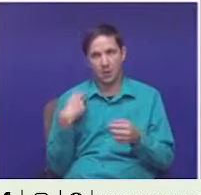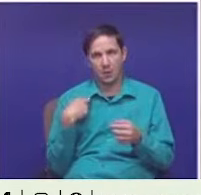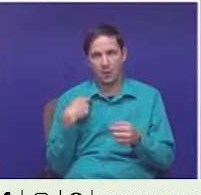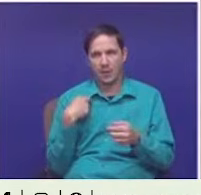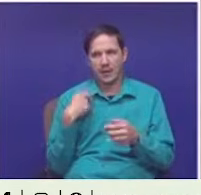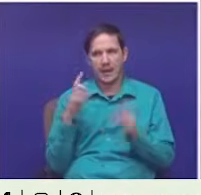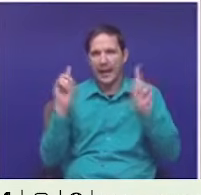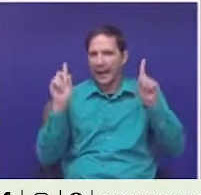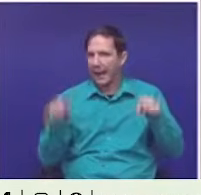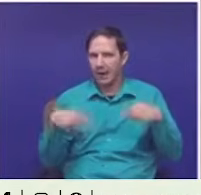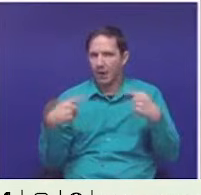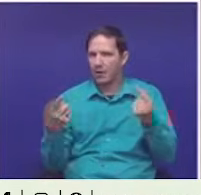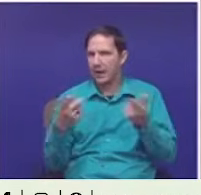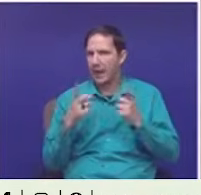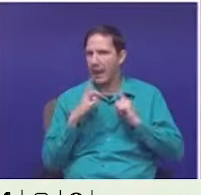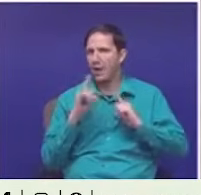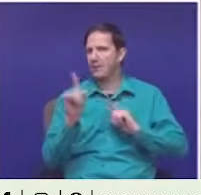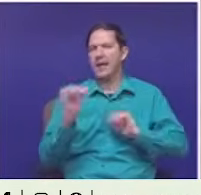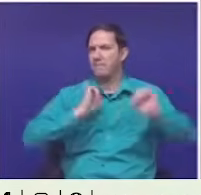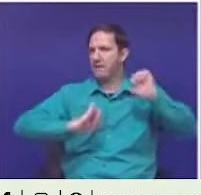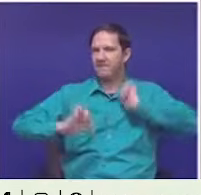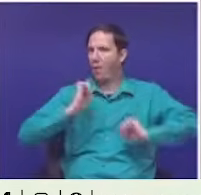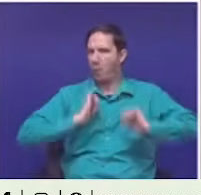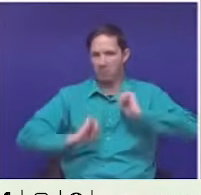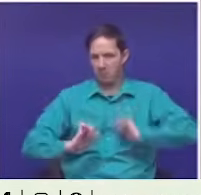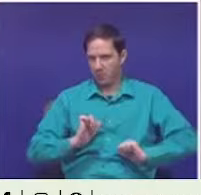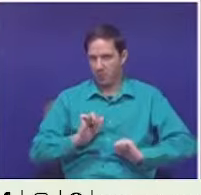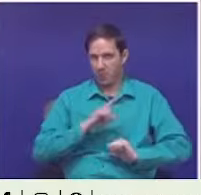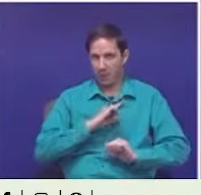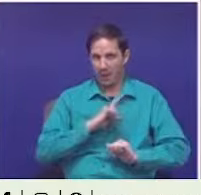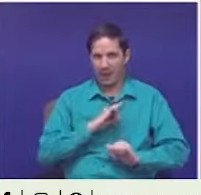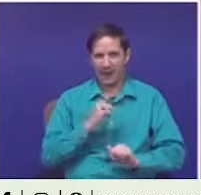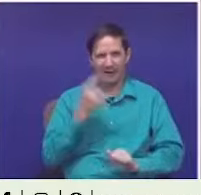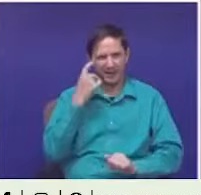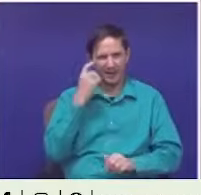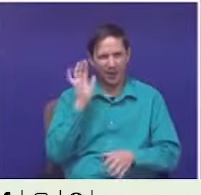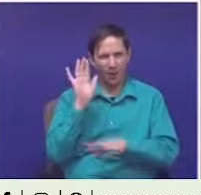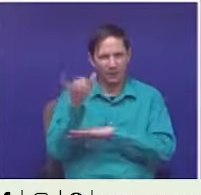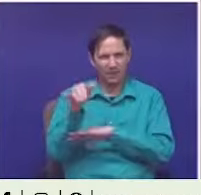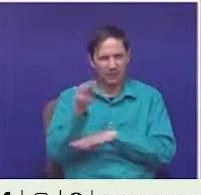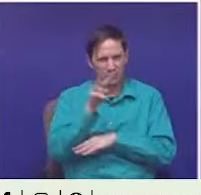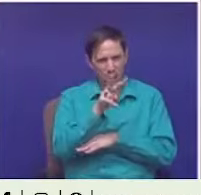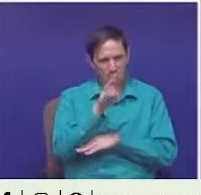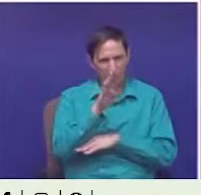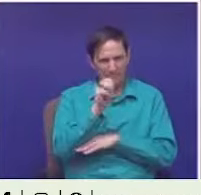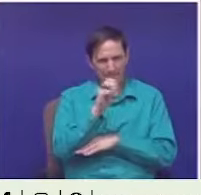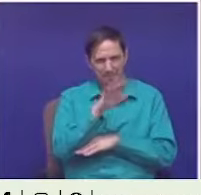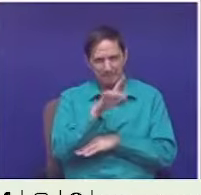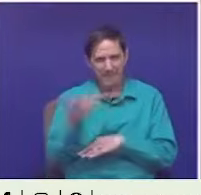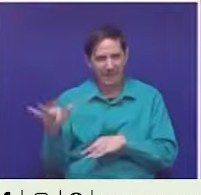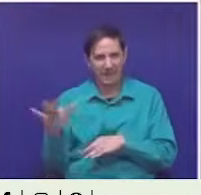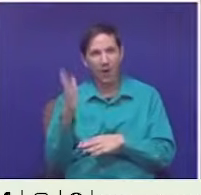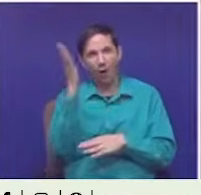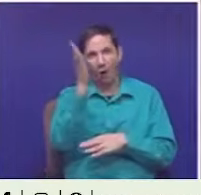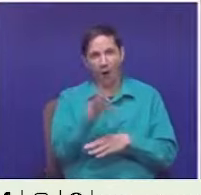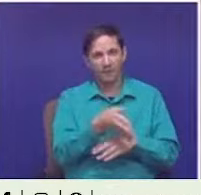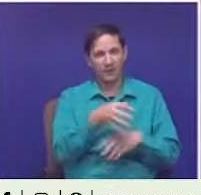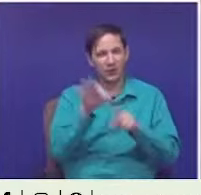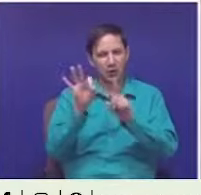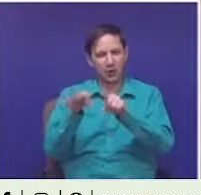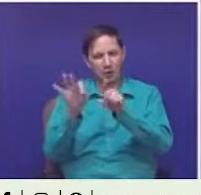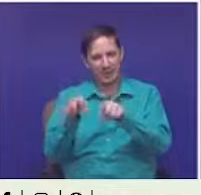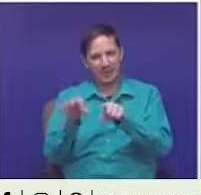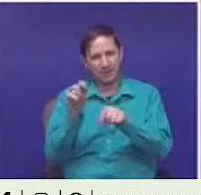to perform because it has the largest number of learners. I think it's got over 2 million of our 13.7 million learners